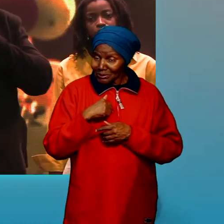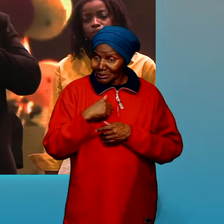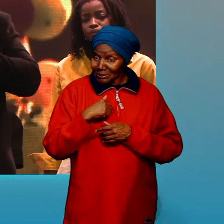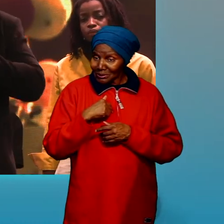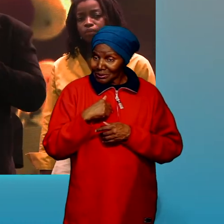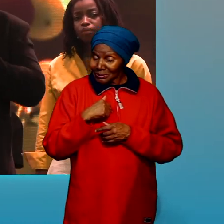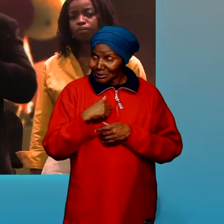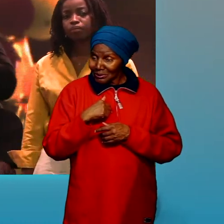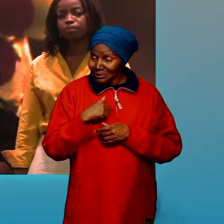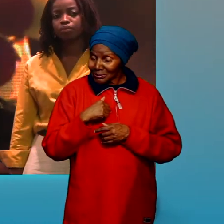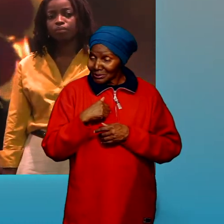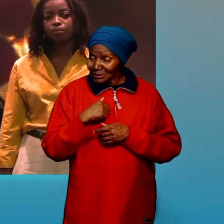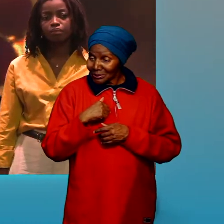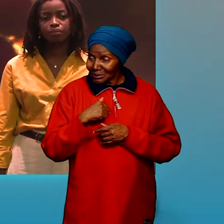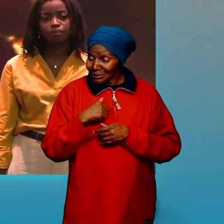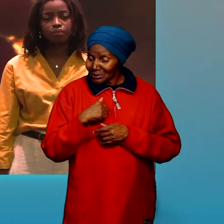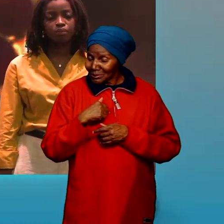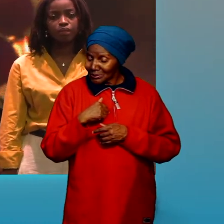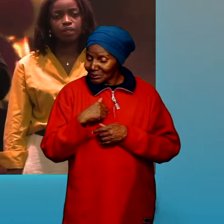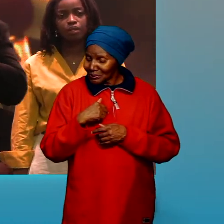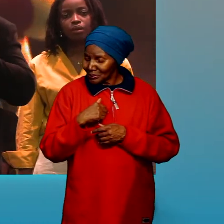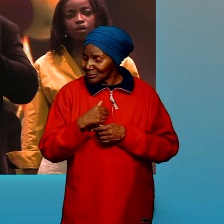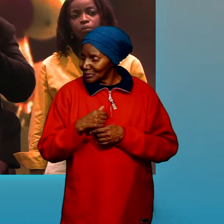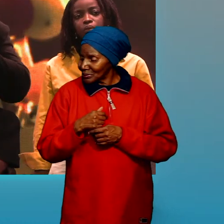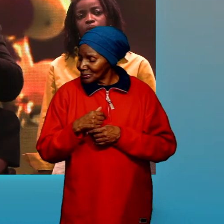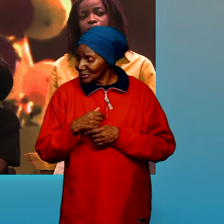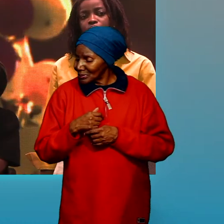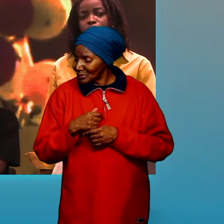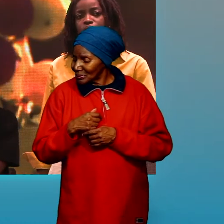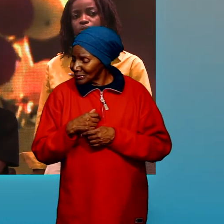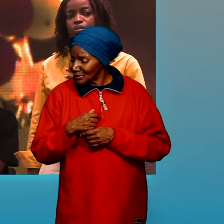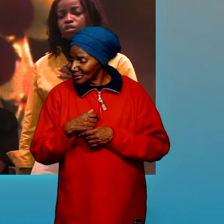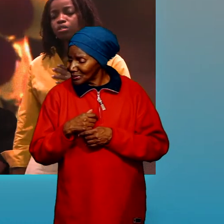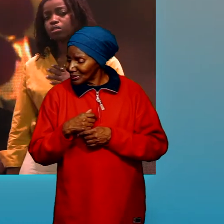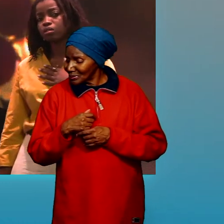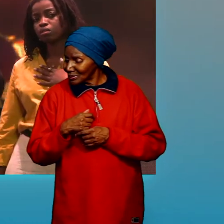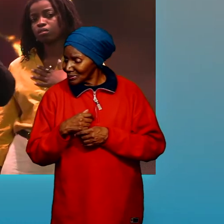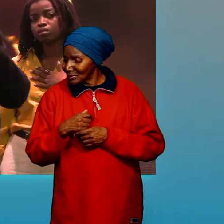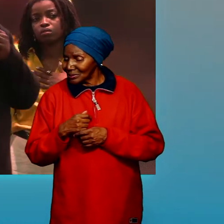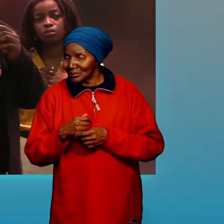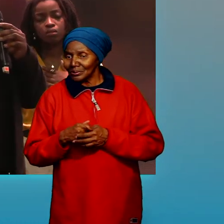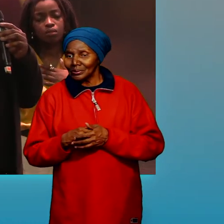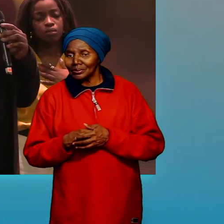And if there is room for more and you're able, come to the front.